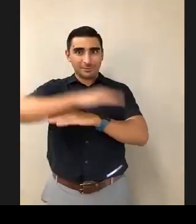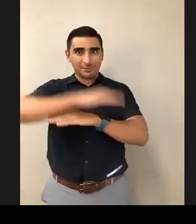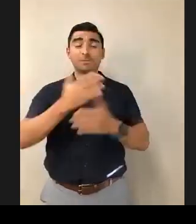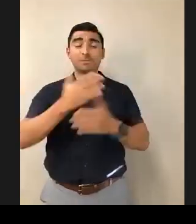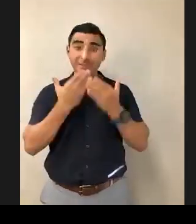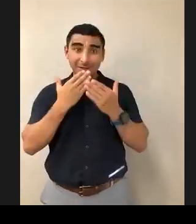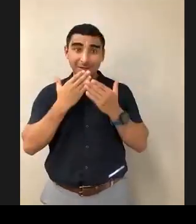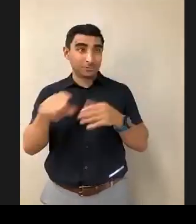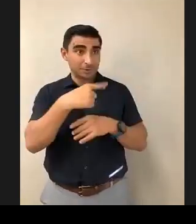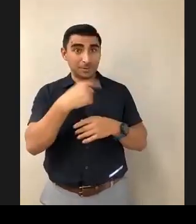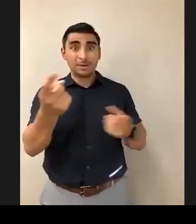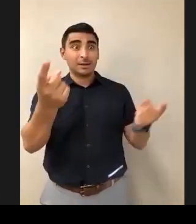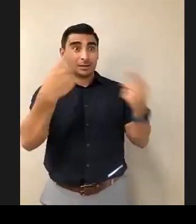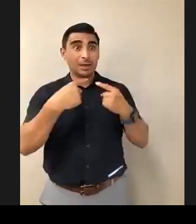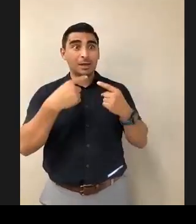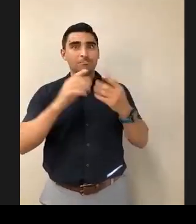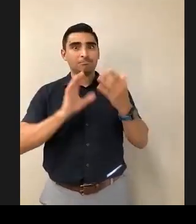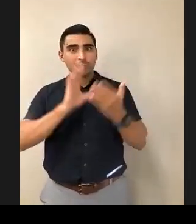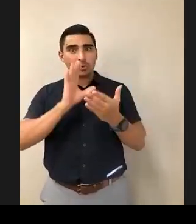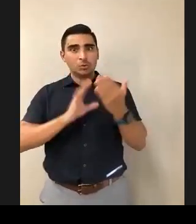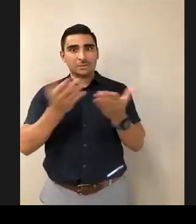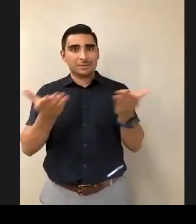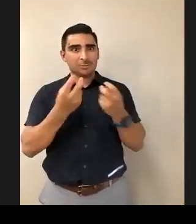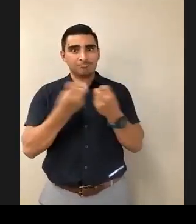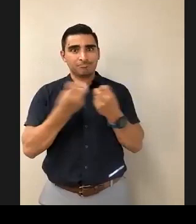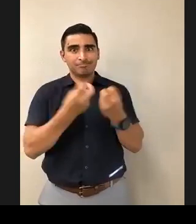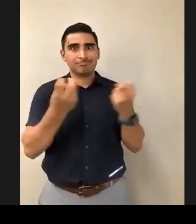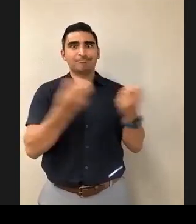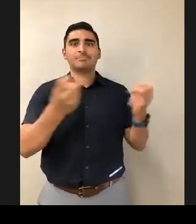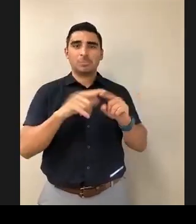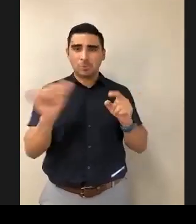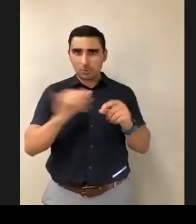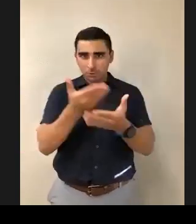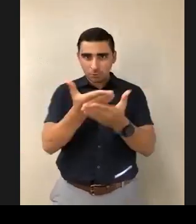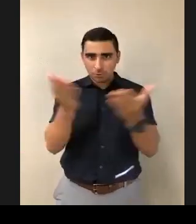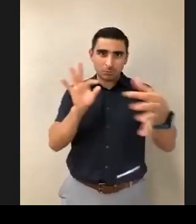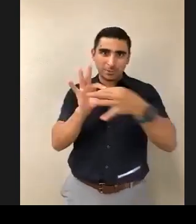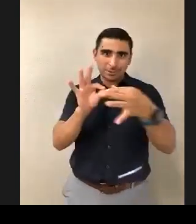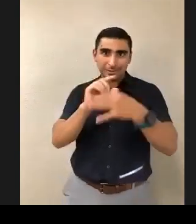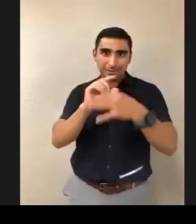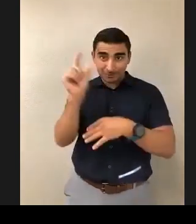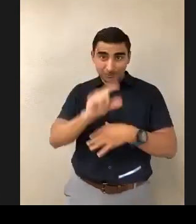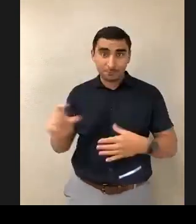come in person, and for those of you who were able to join us online. Thank you so much.